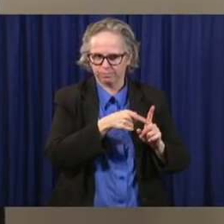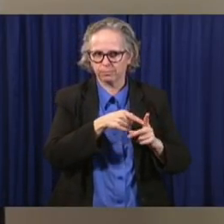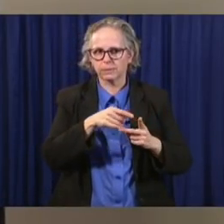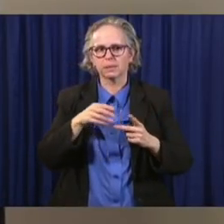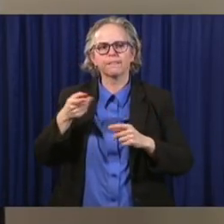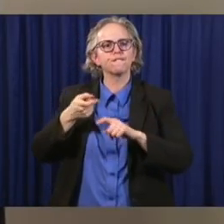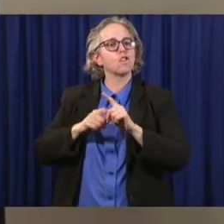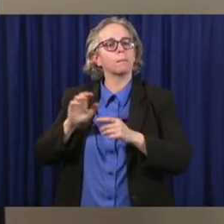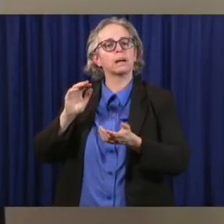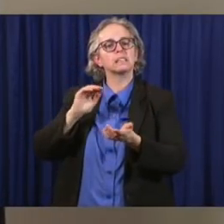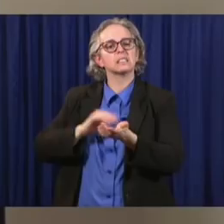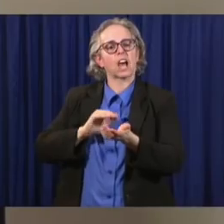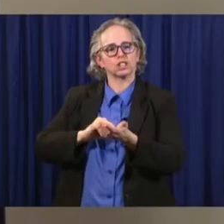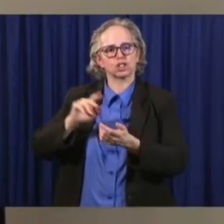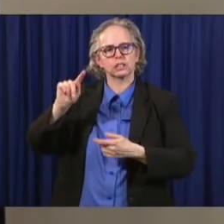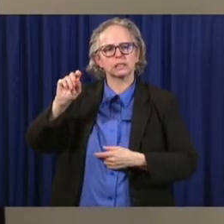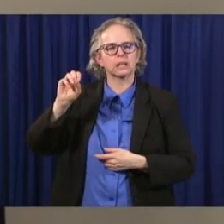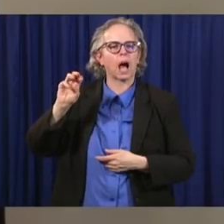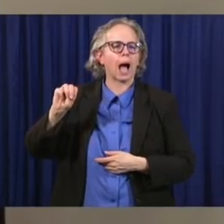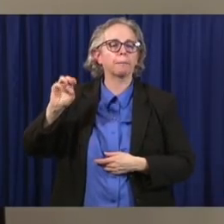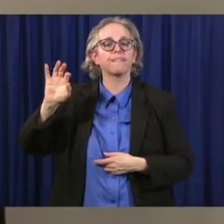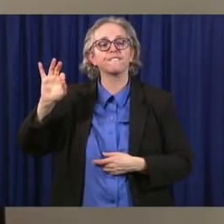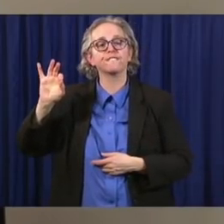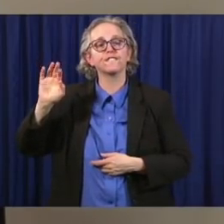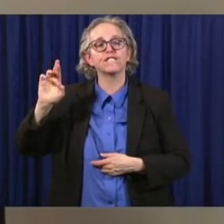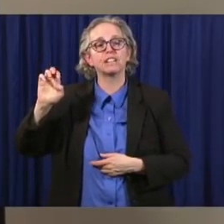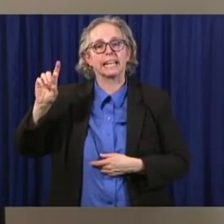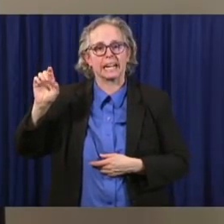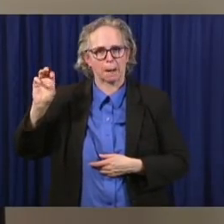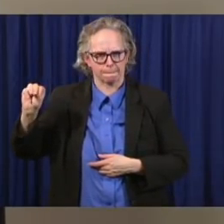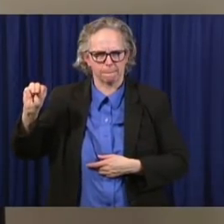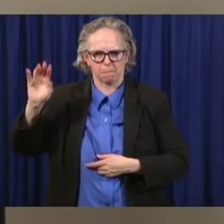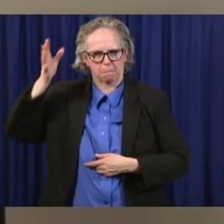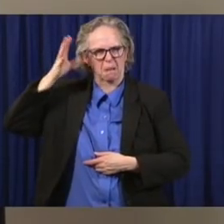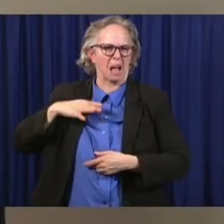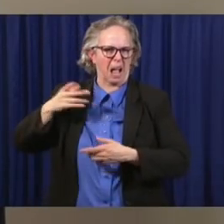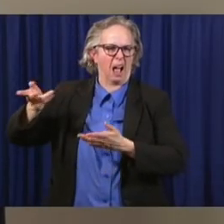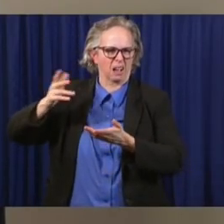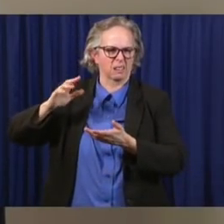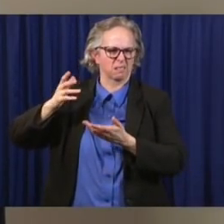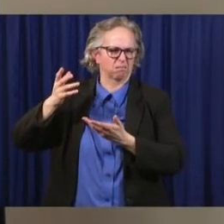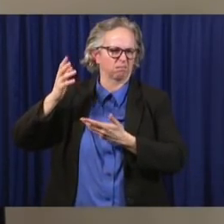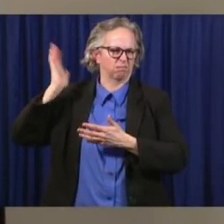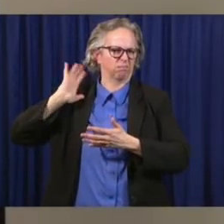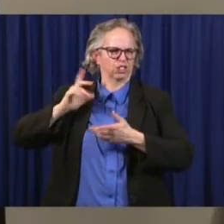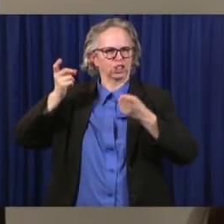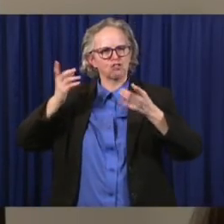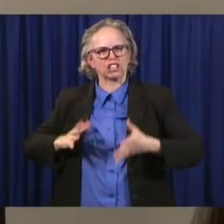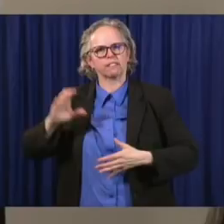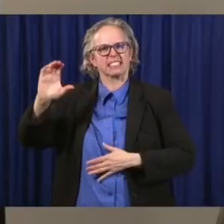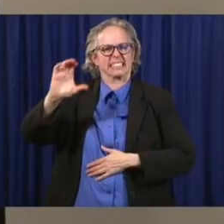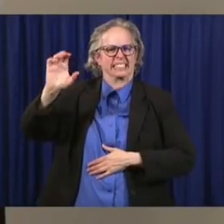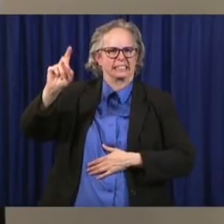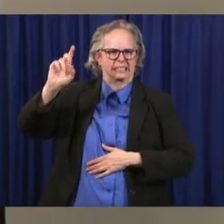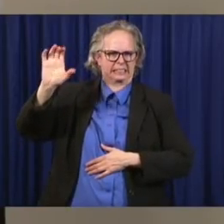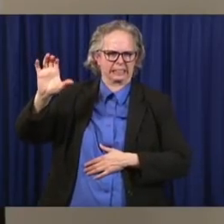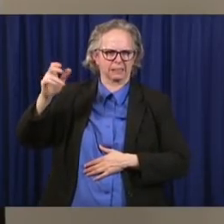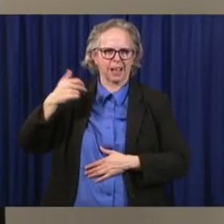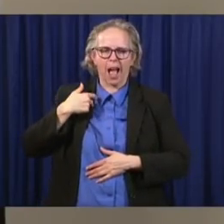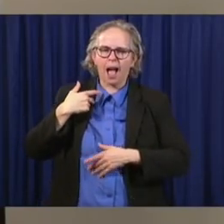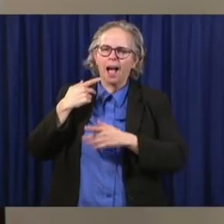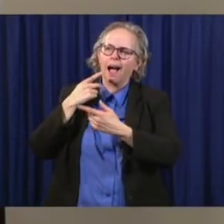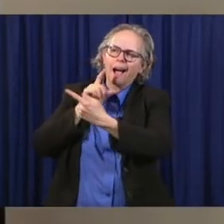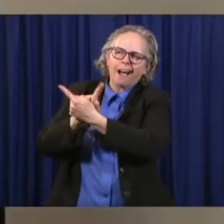the past head of the CDC for many years, someone I met in my young years in the 90s, working on projects